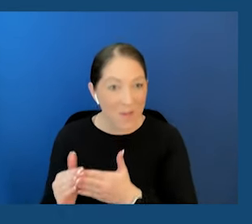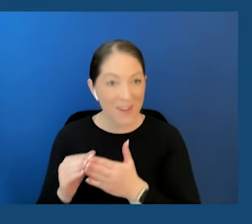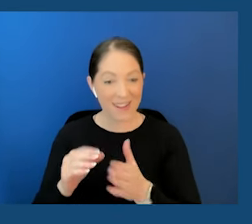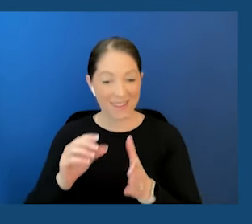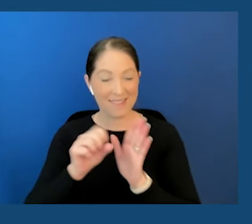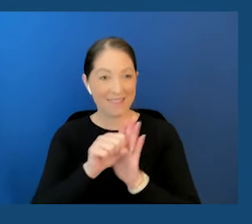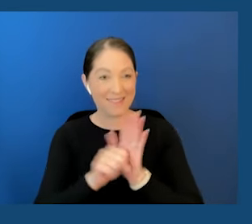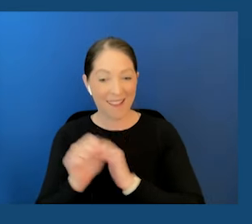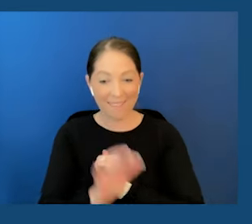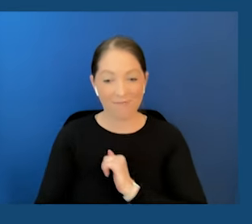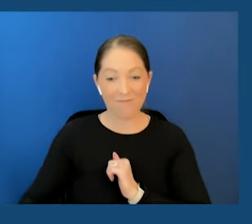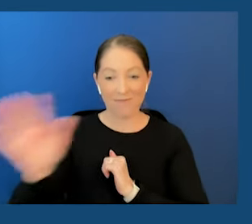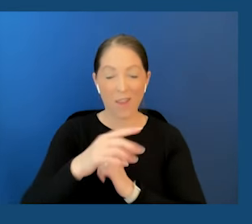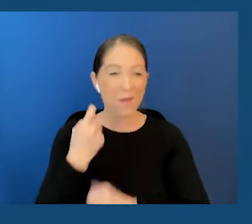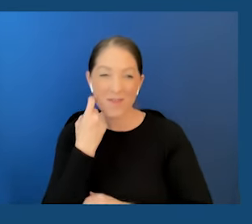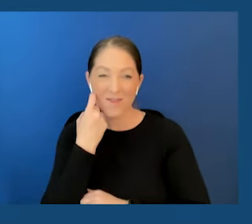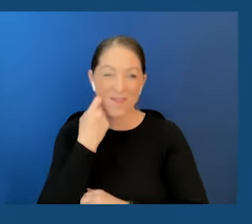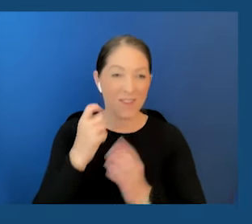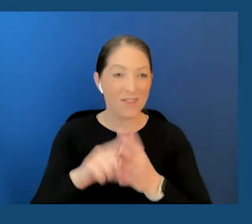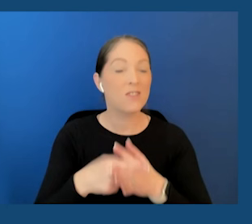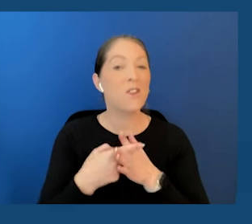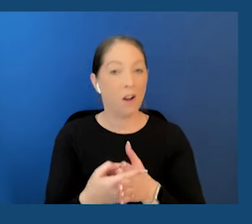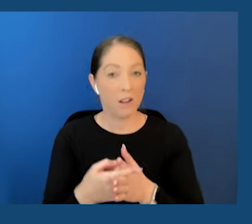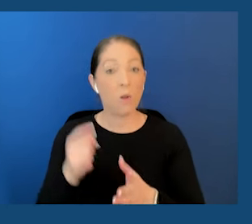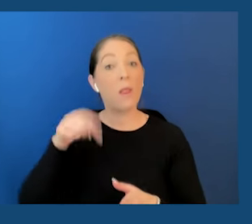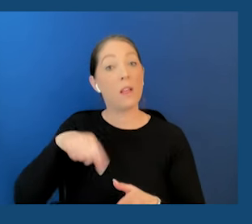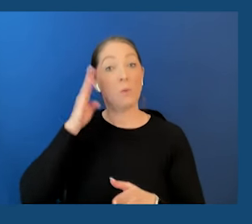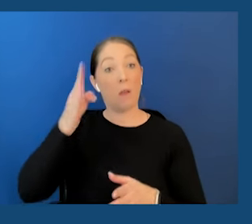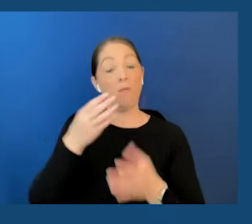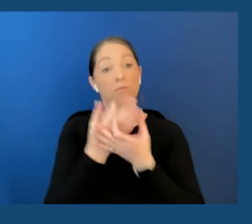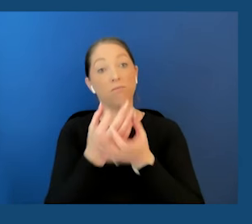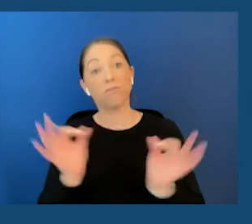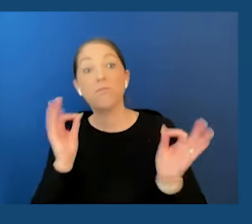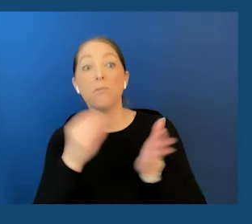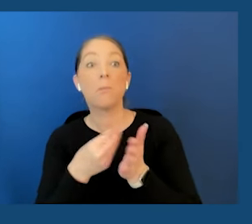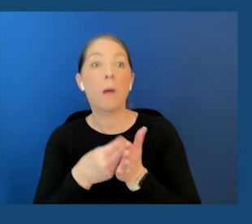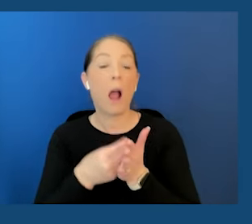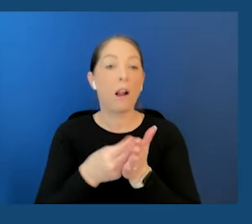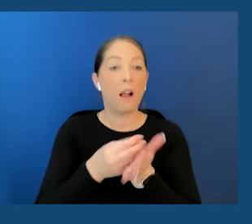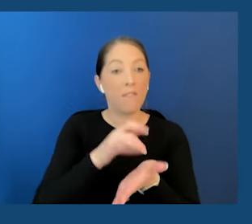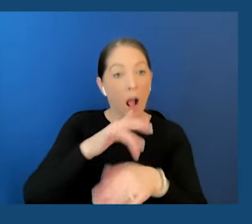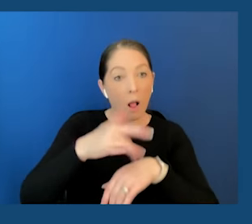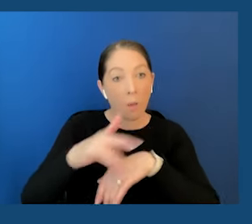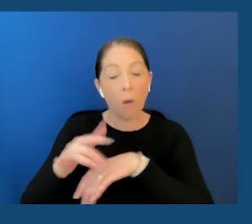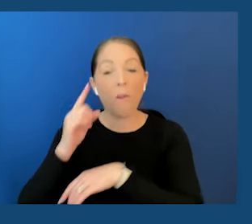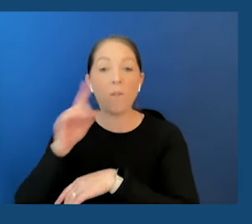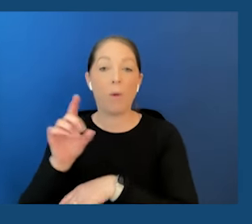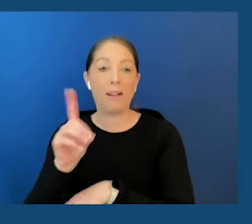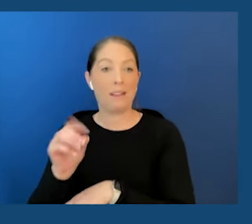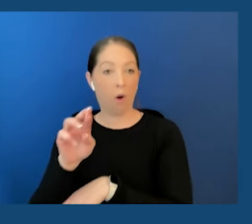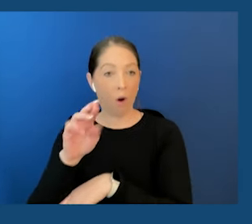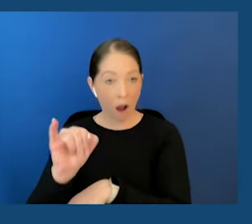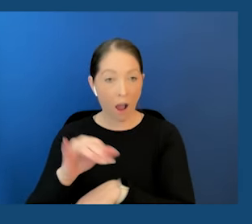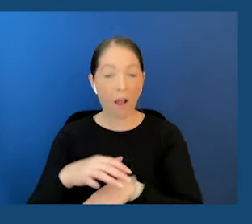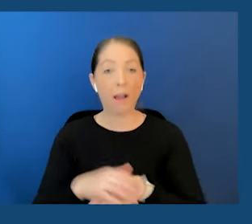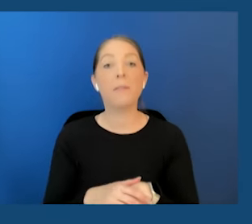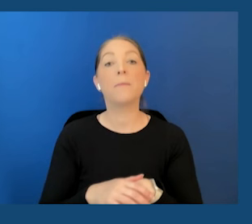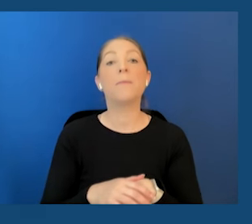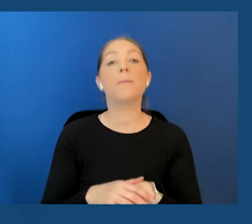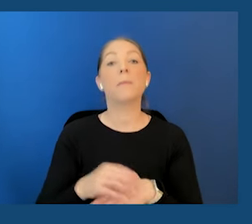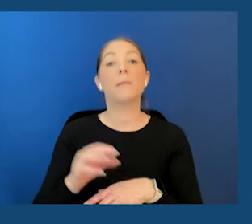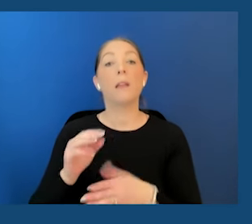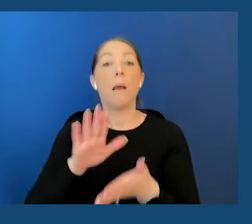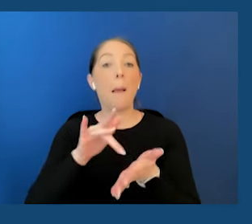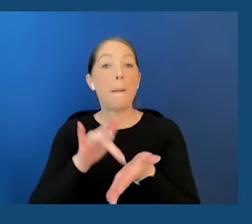will free up the money for the DRI, New York Forward, the Main Street programs, the Mid-Hudson Transformation Fund that we